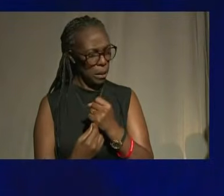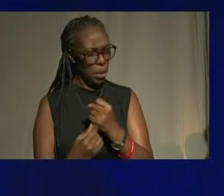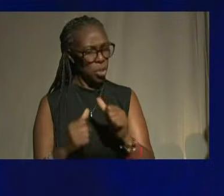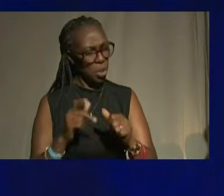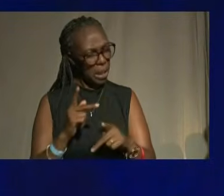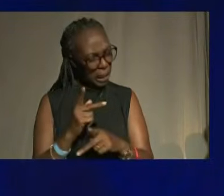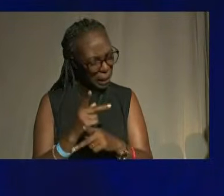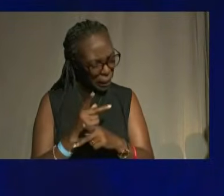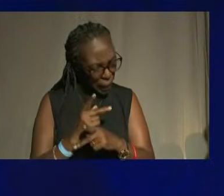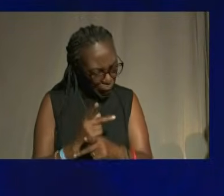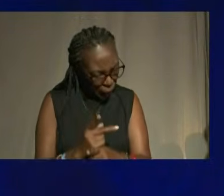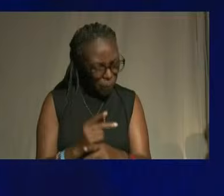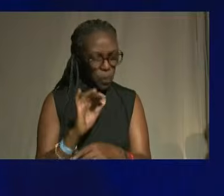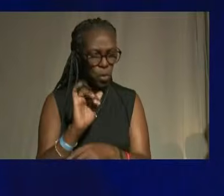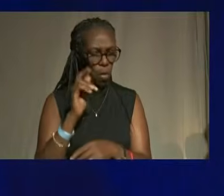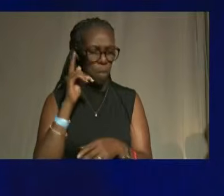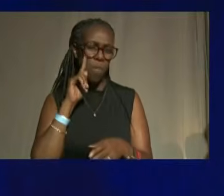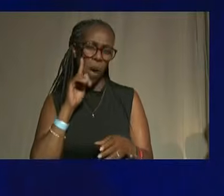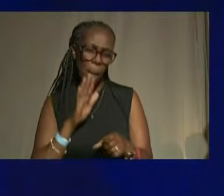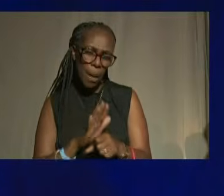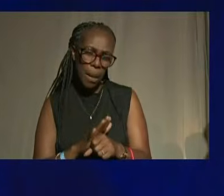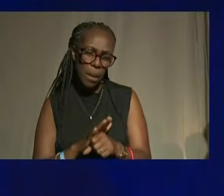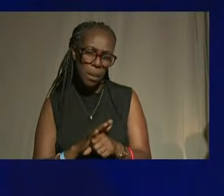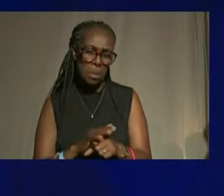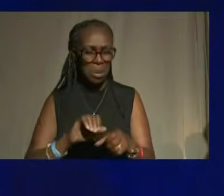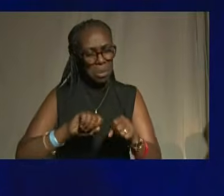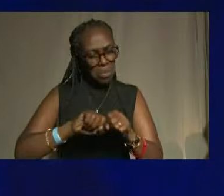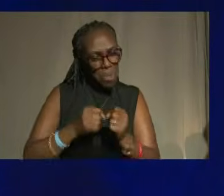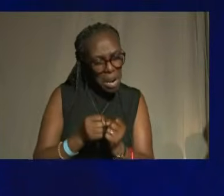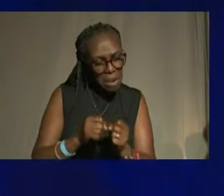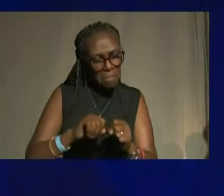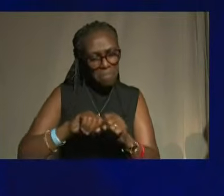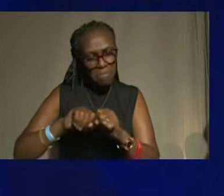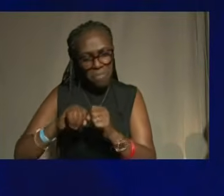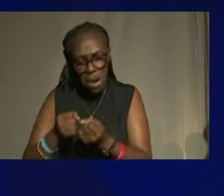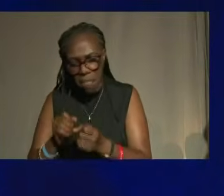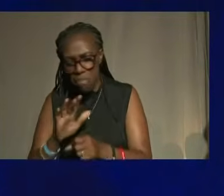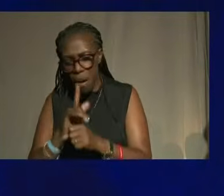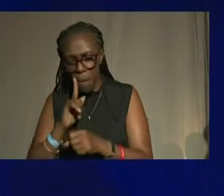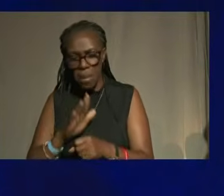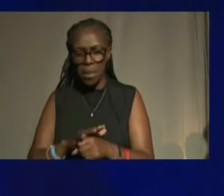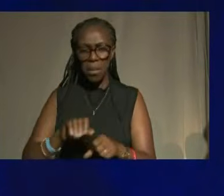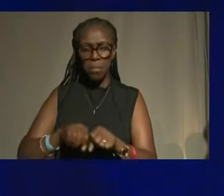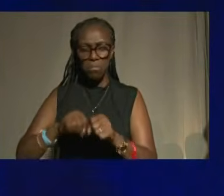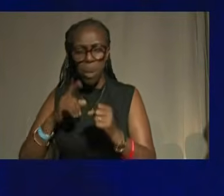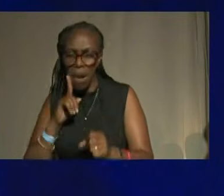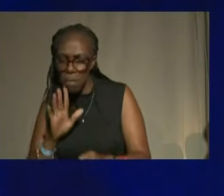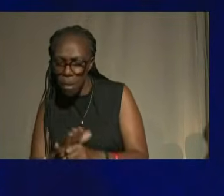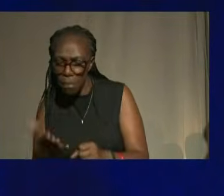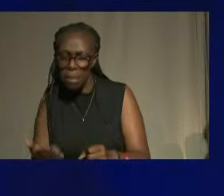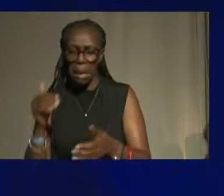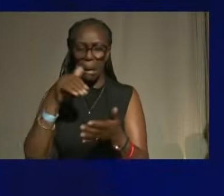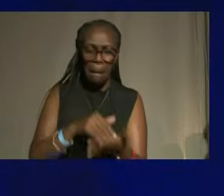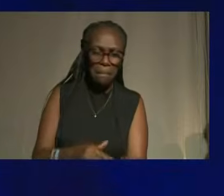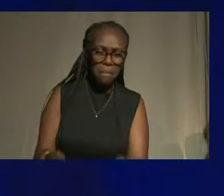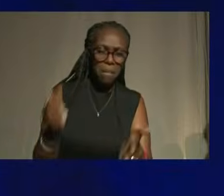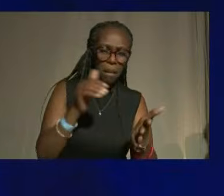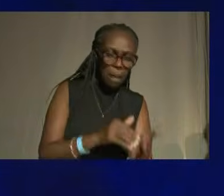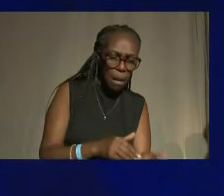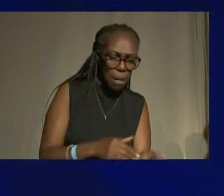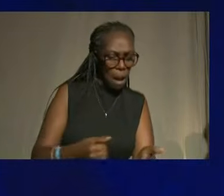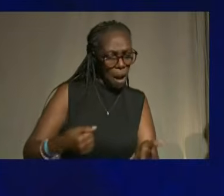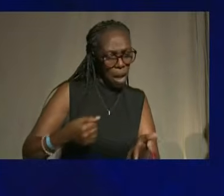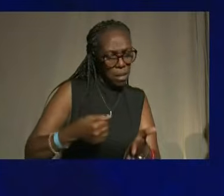wealth orders, term limits, grand referenda? You've attacked the Integrity